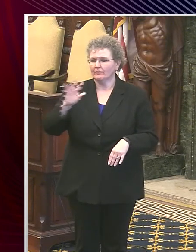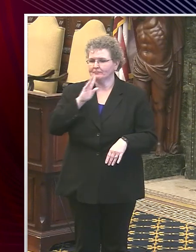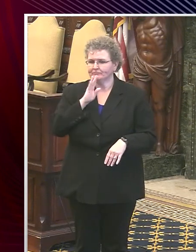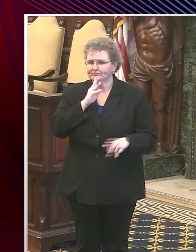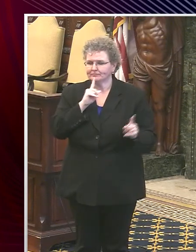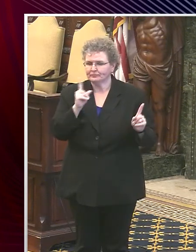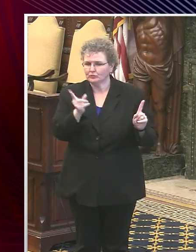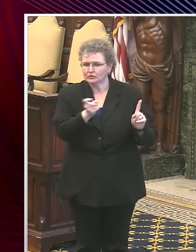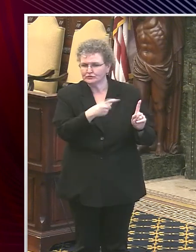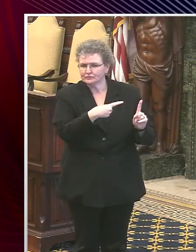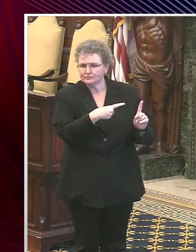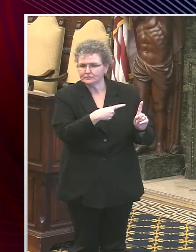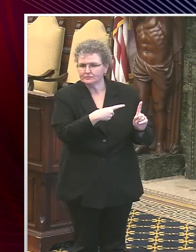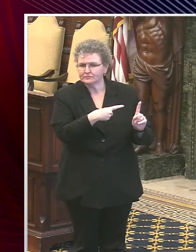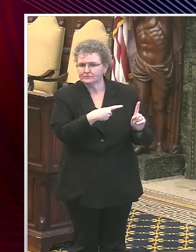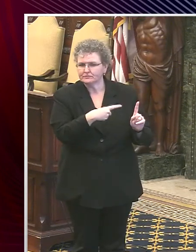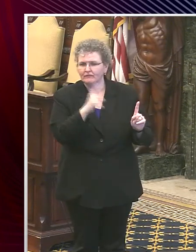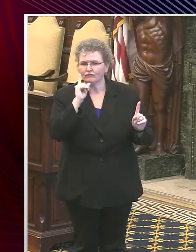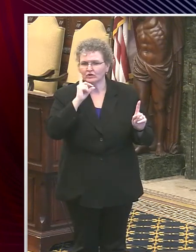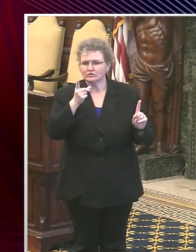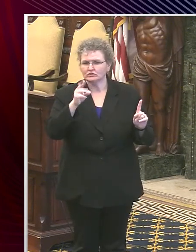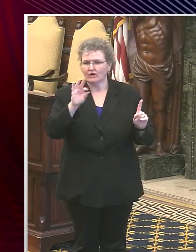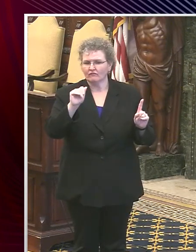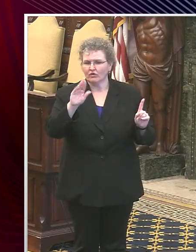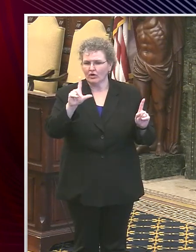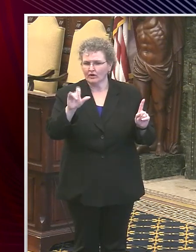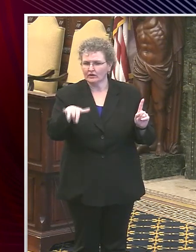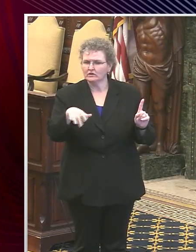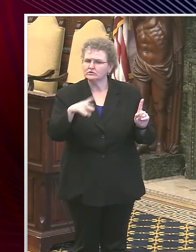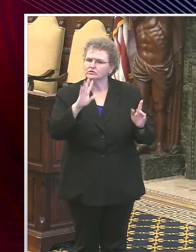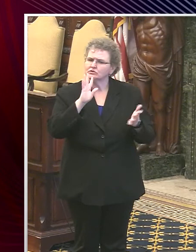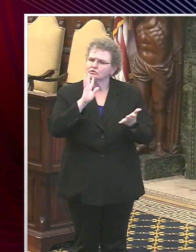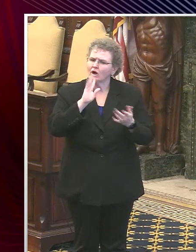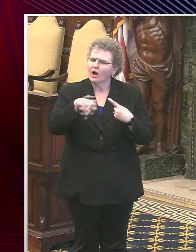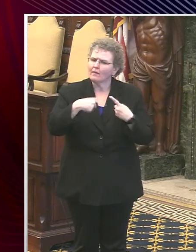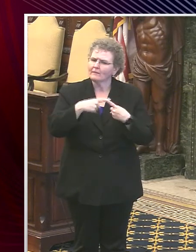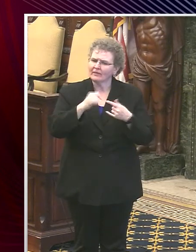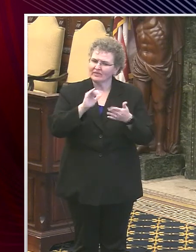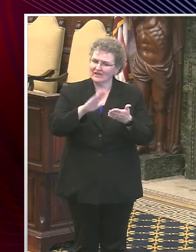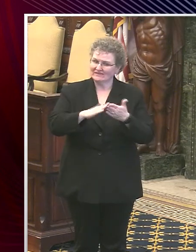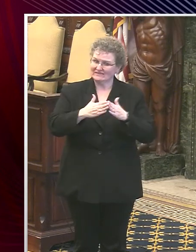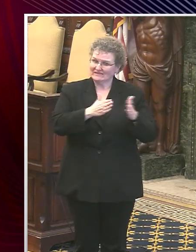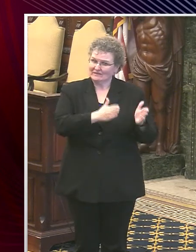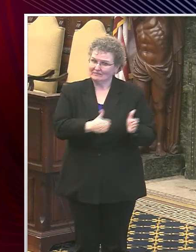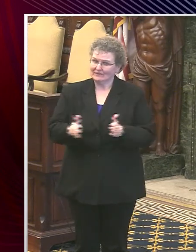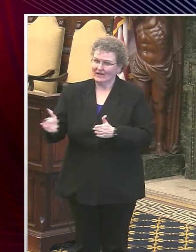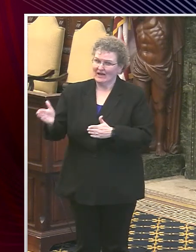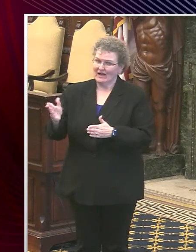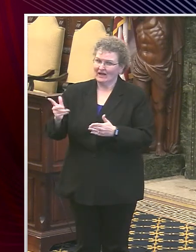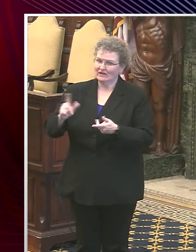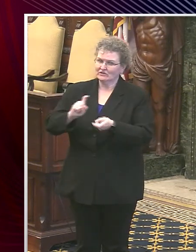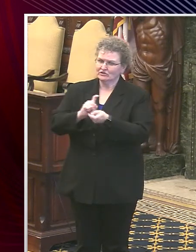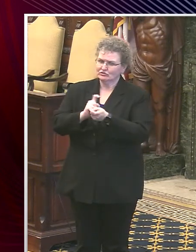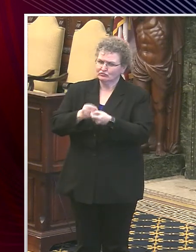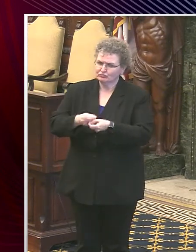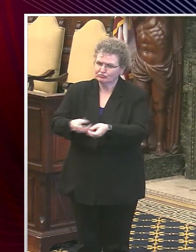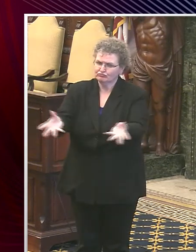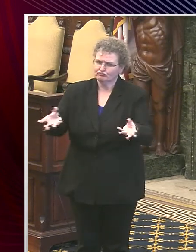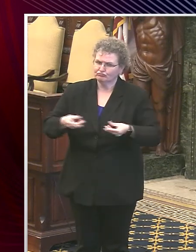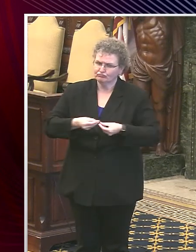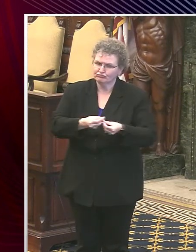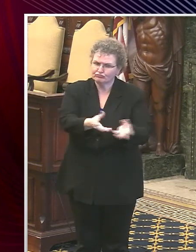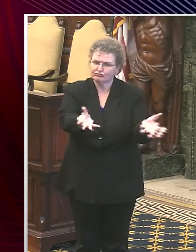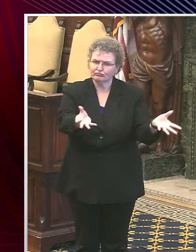Hi, I have just one question for Dr. Farley. Can you talk about how the city plans to distribute the however